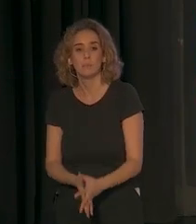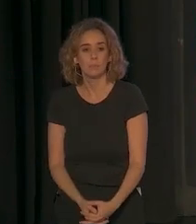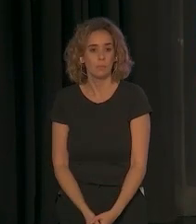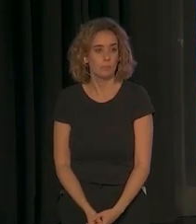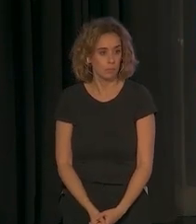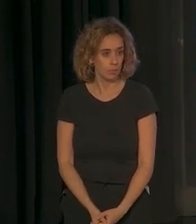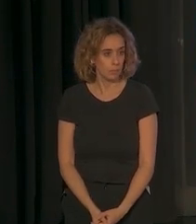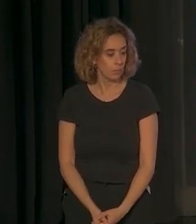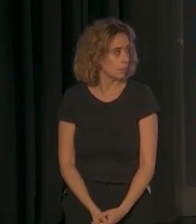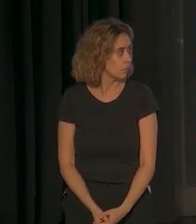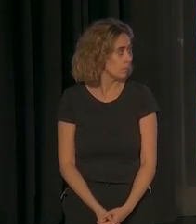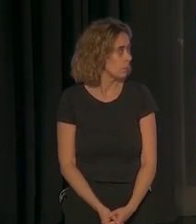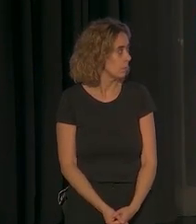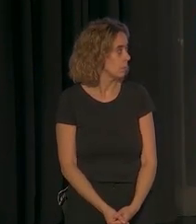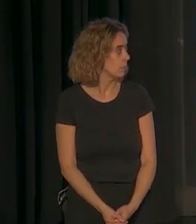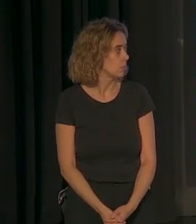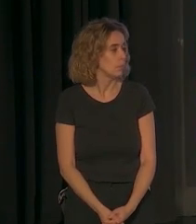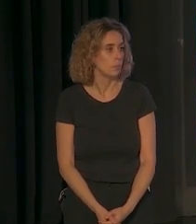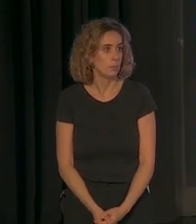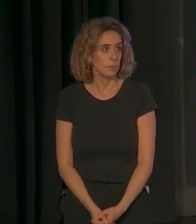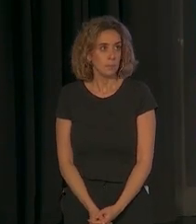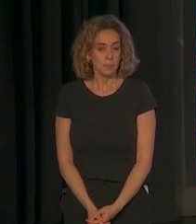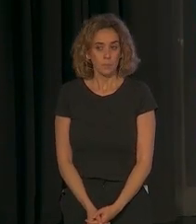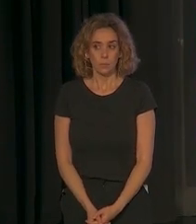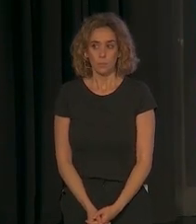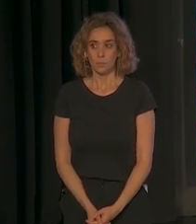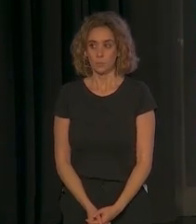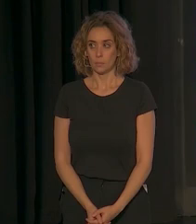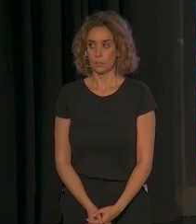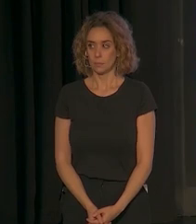term you would be using in terms of recommended practices?